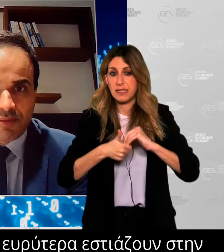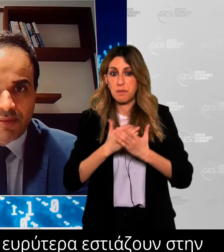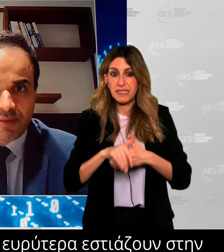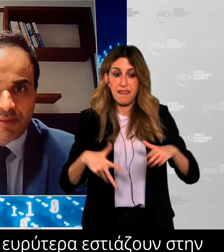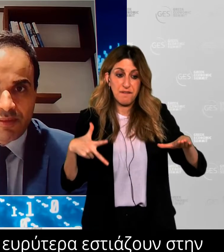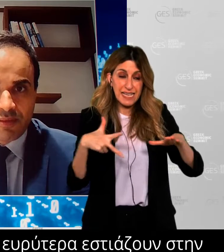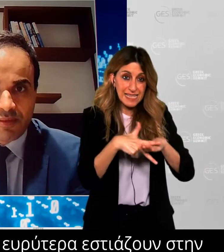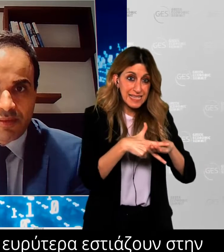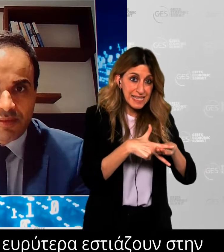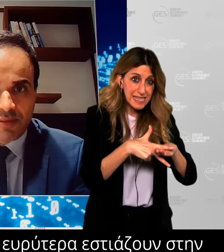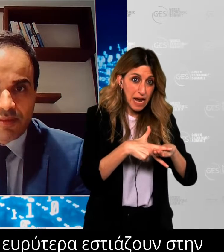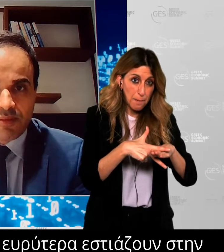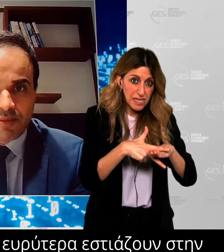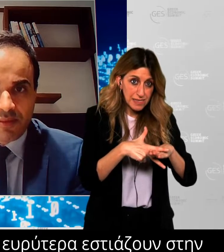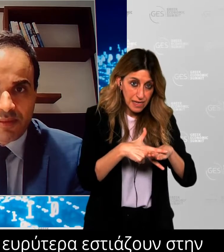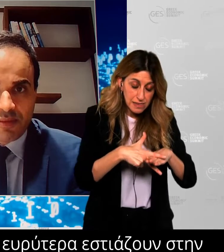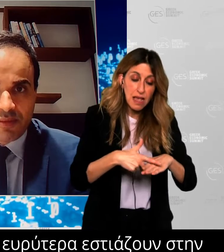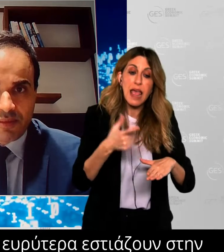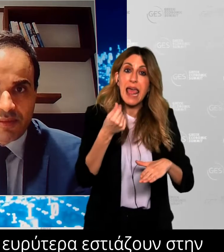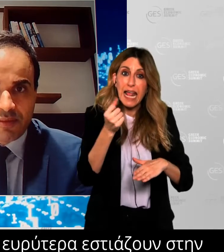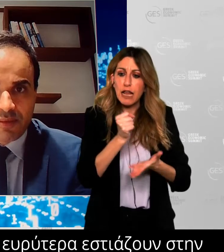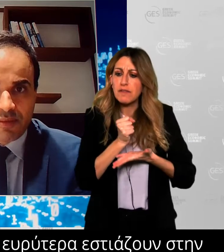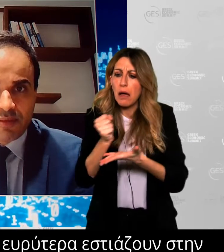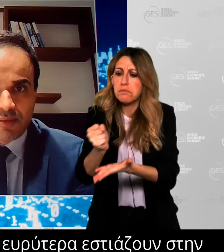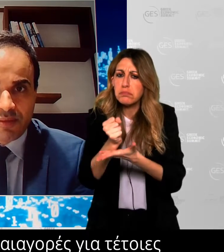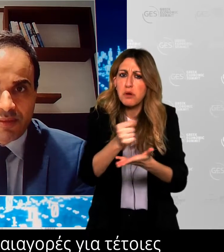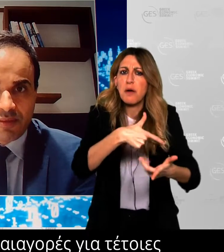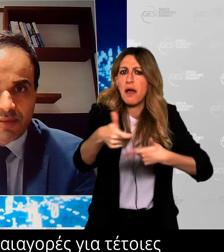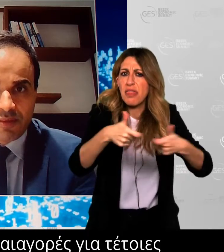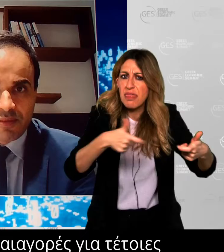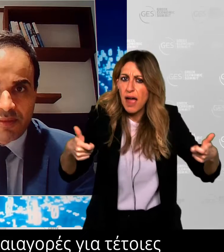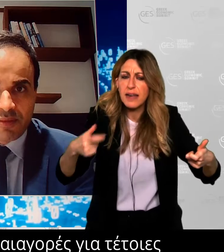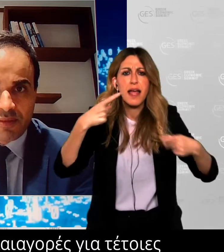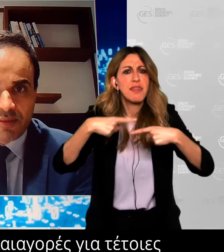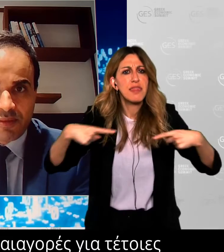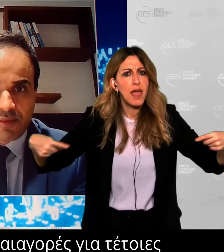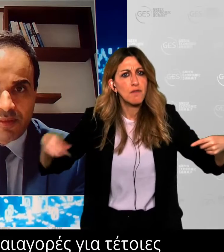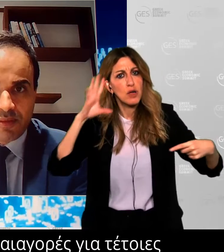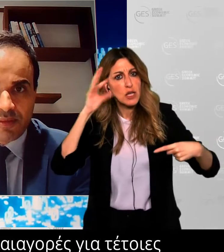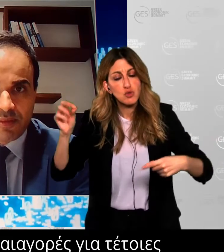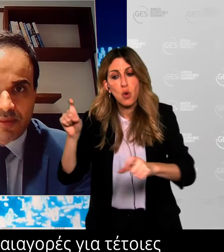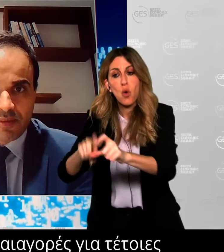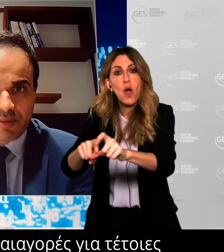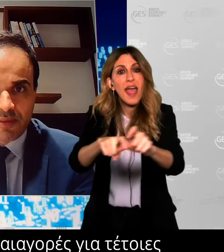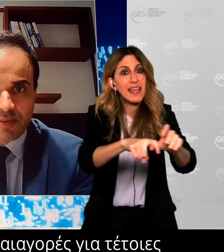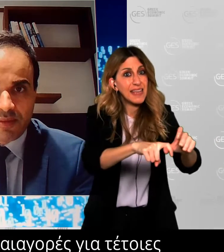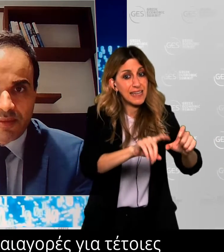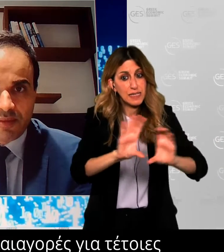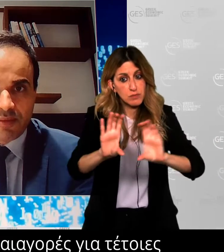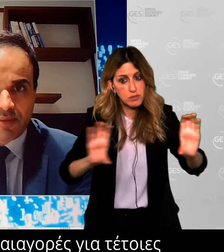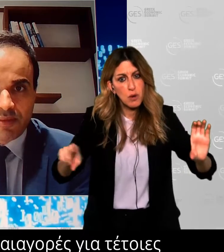Disclosures, as Standard Chartered does, to show that progress, to share that with your communities and to use that accountability